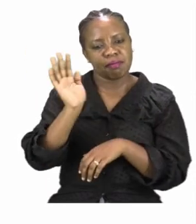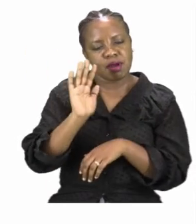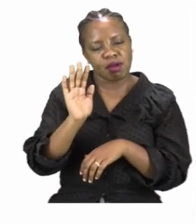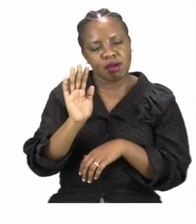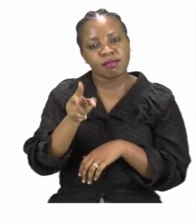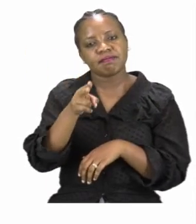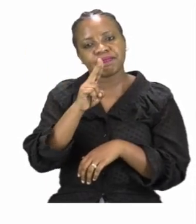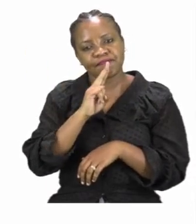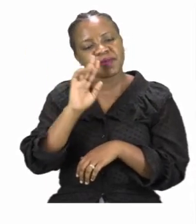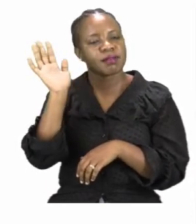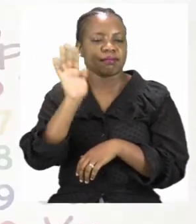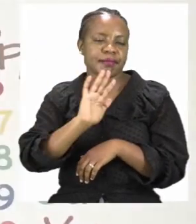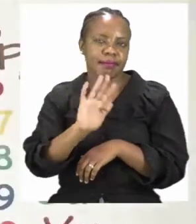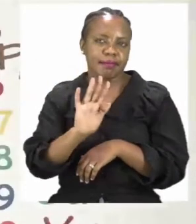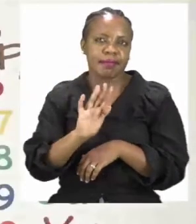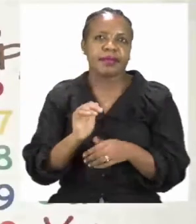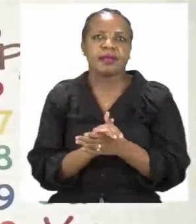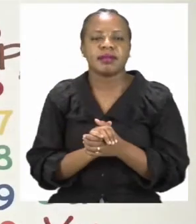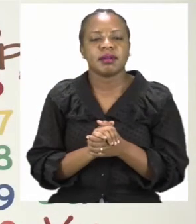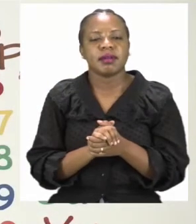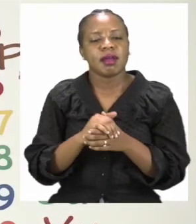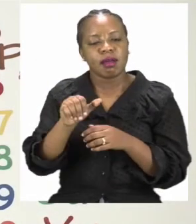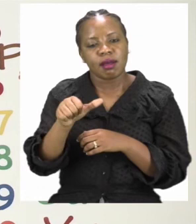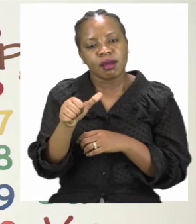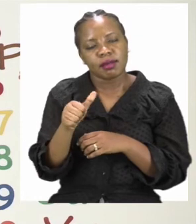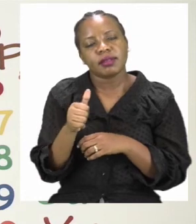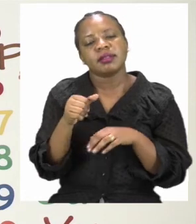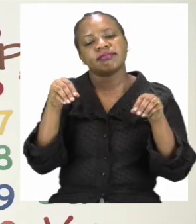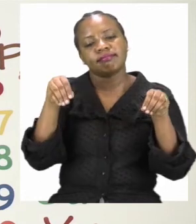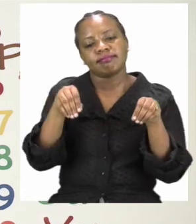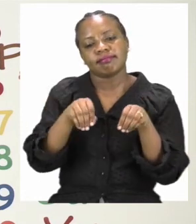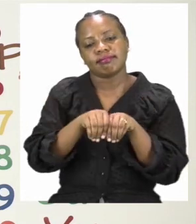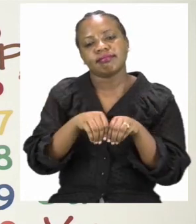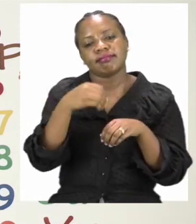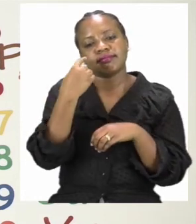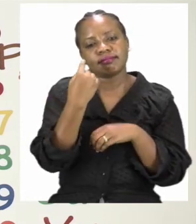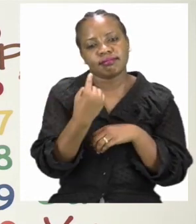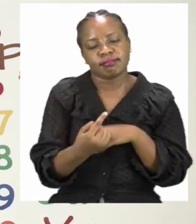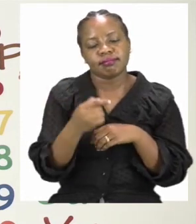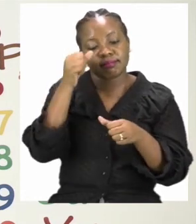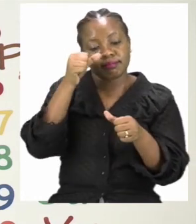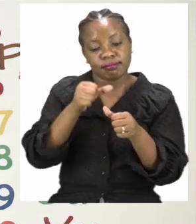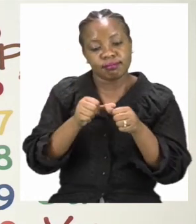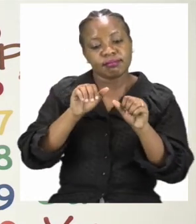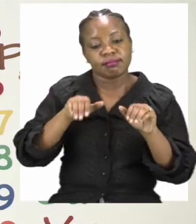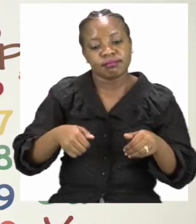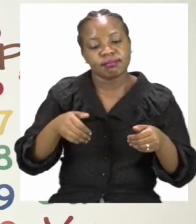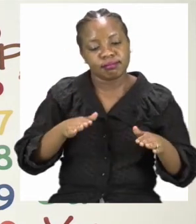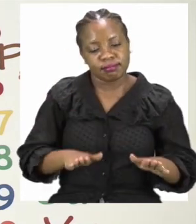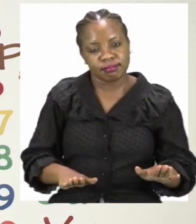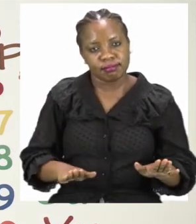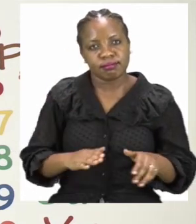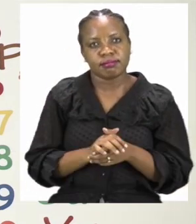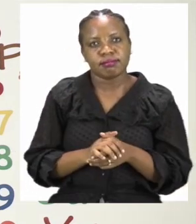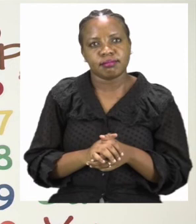the greetings you are going to do by yourselves. Remember, boys and girls, when you are cutting out, make sure you cut